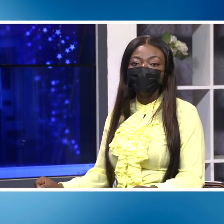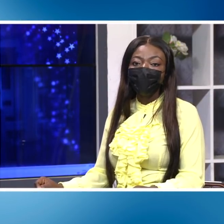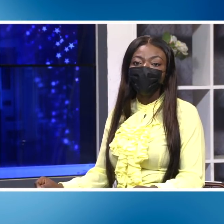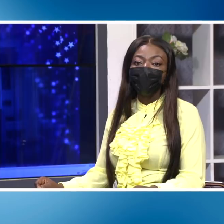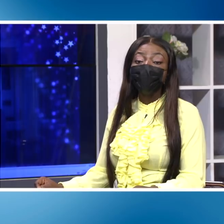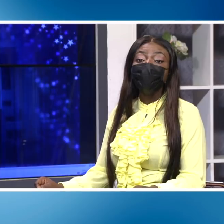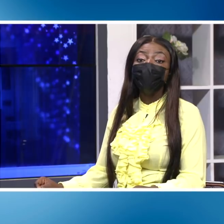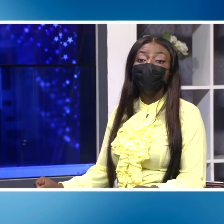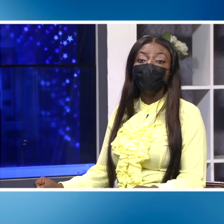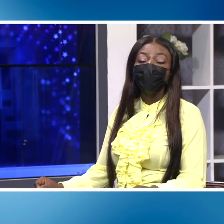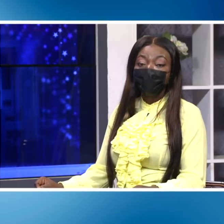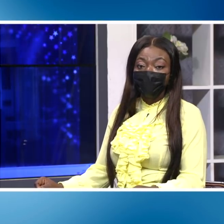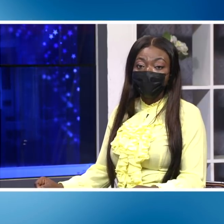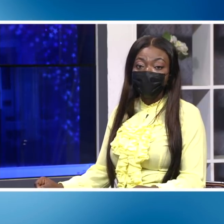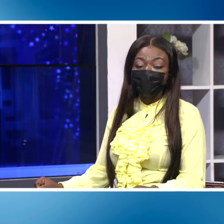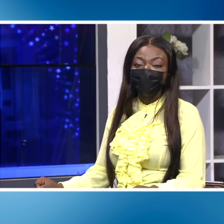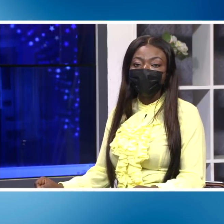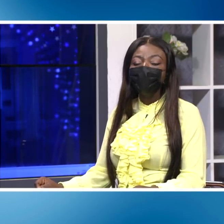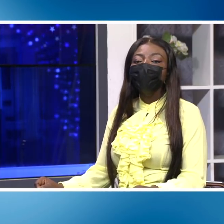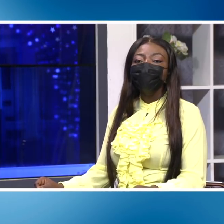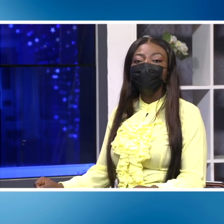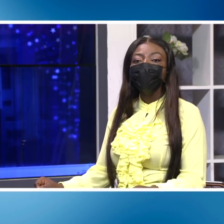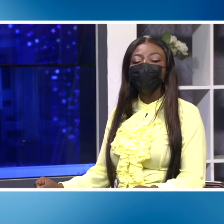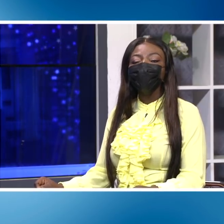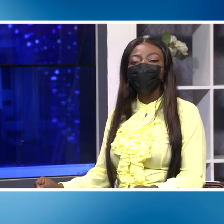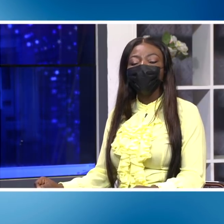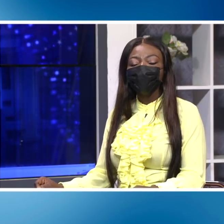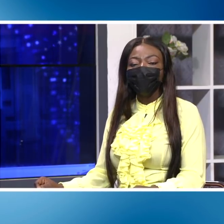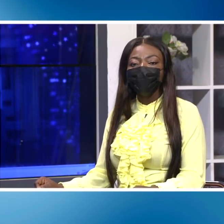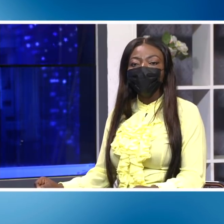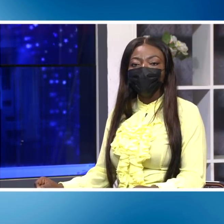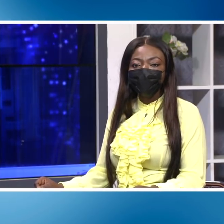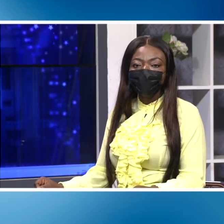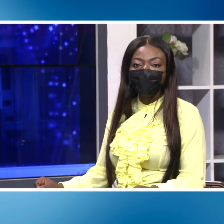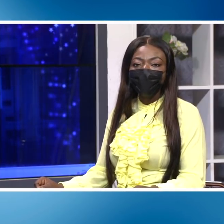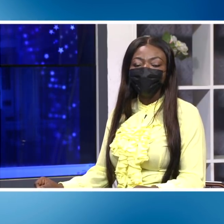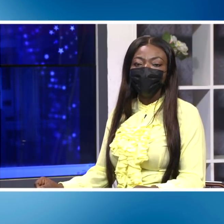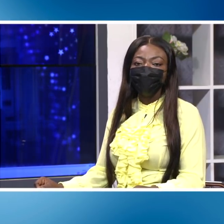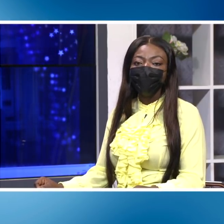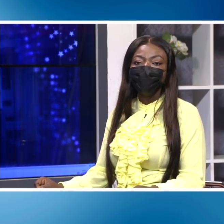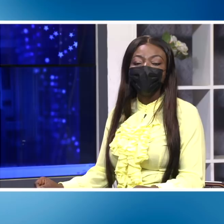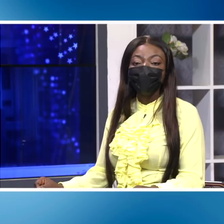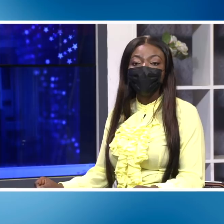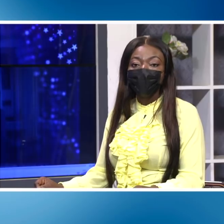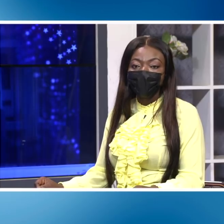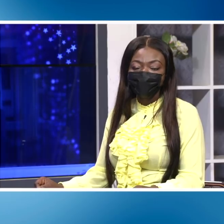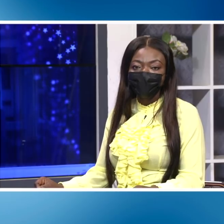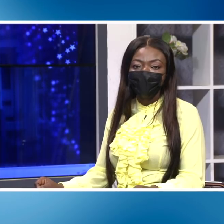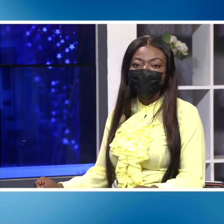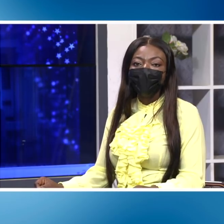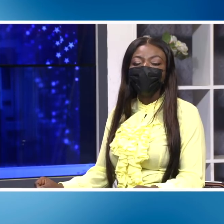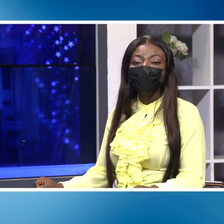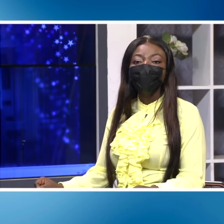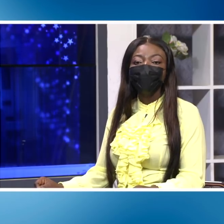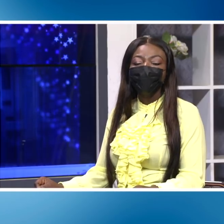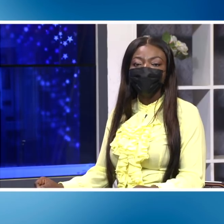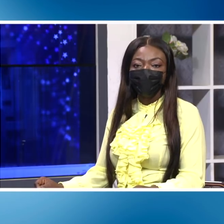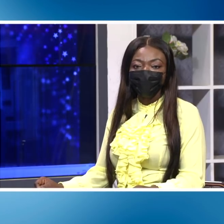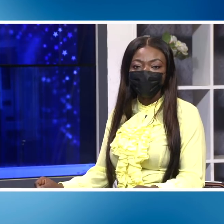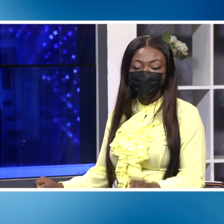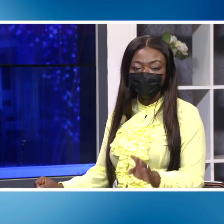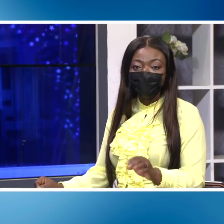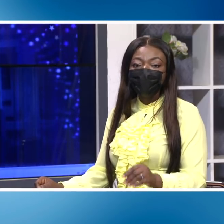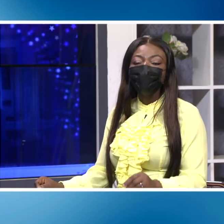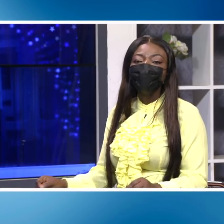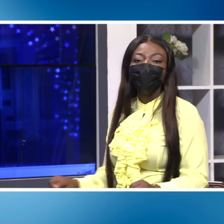mu ekofa adwen anya bia obema ho kwan lawyer chachichi kata obesan are reopen the case ana se akwanya no